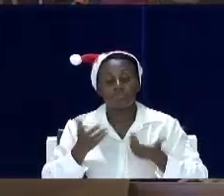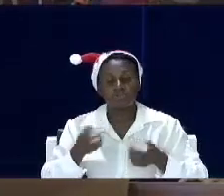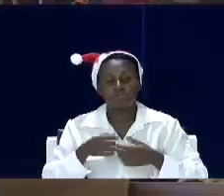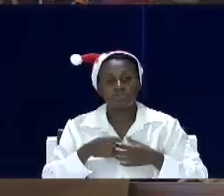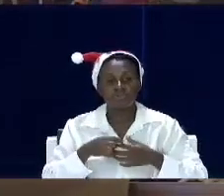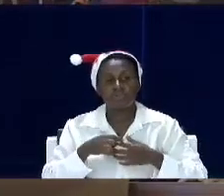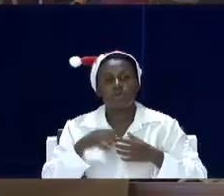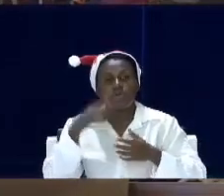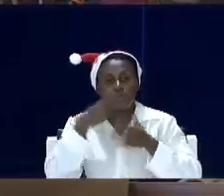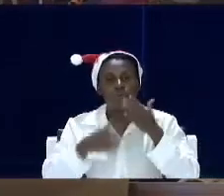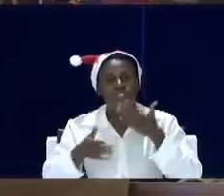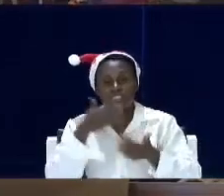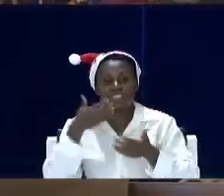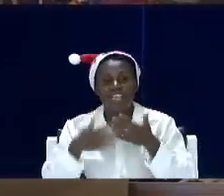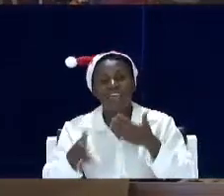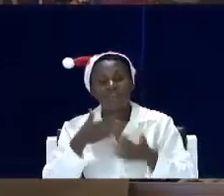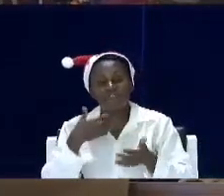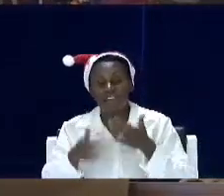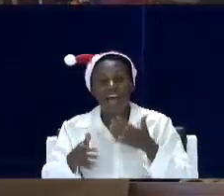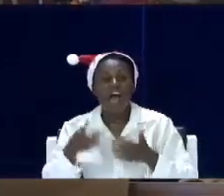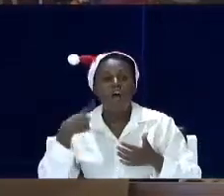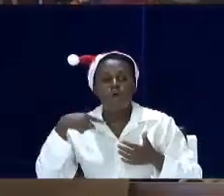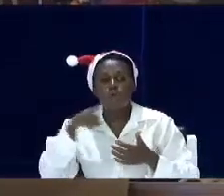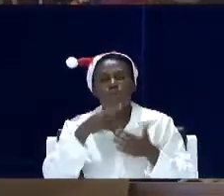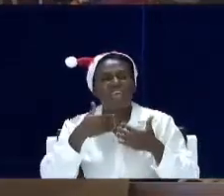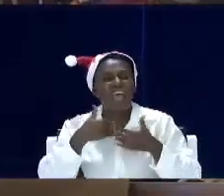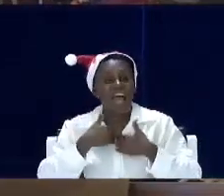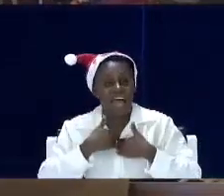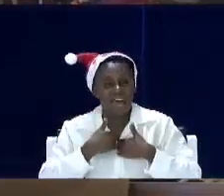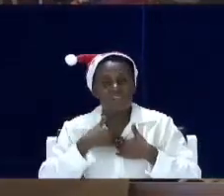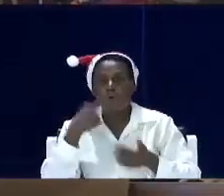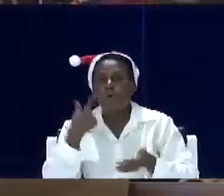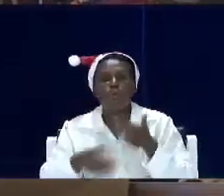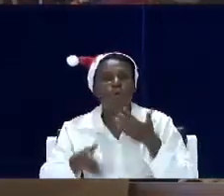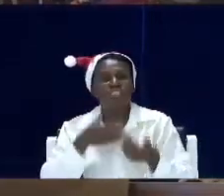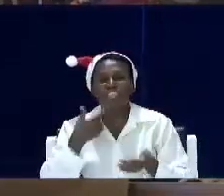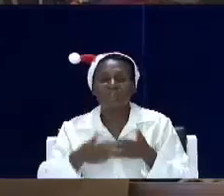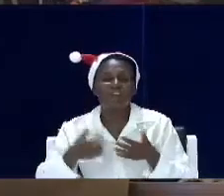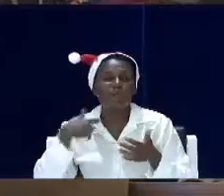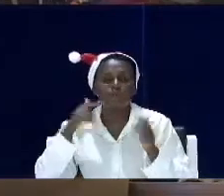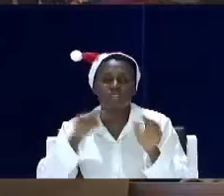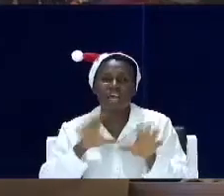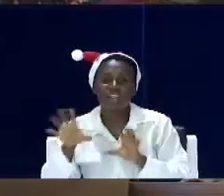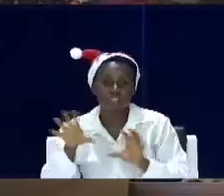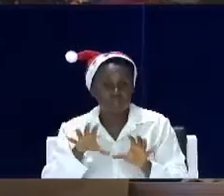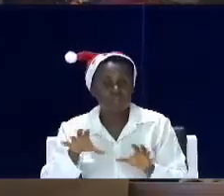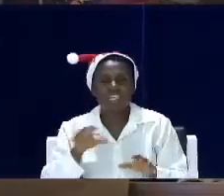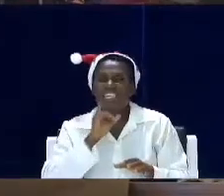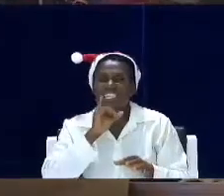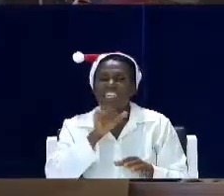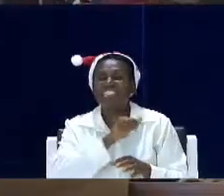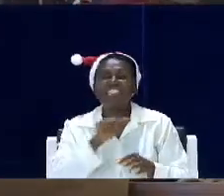Whatever we are, whatever we have, whatever we can do, is a gift from God.